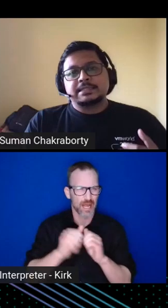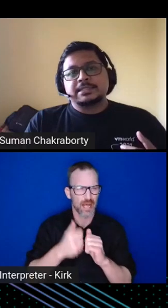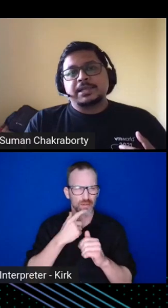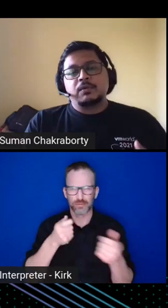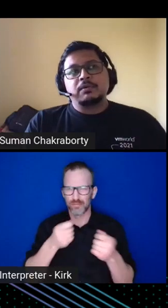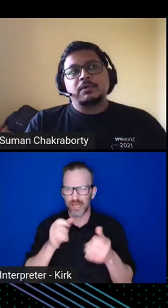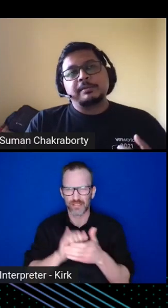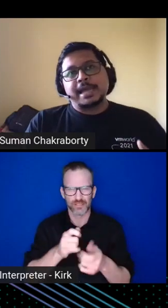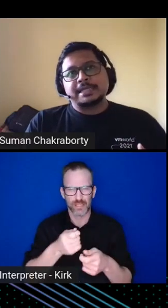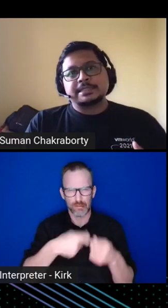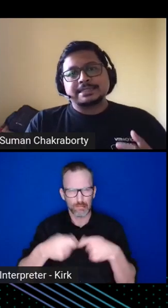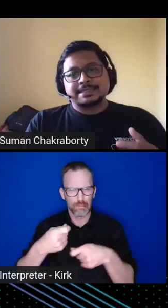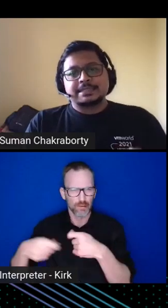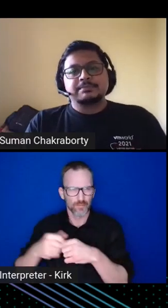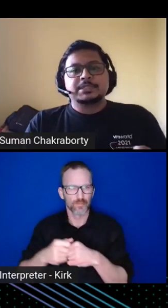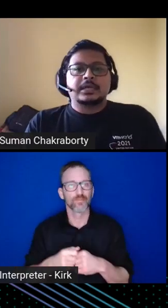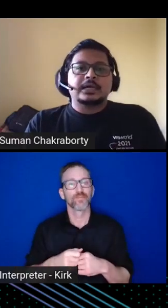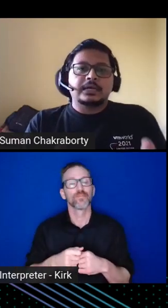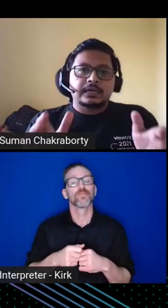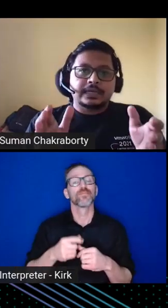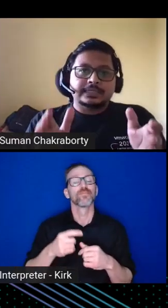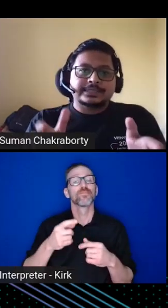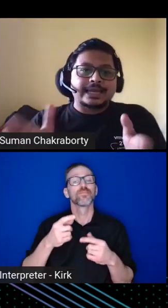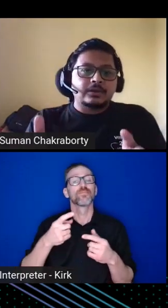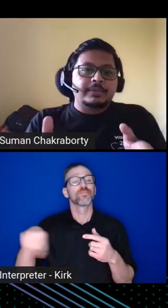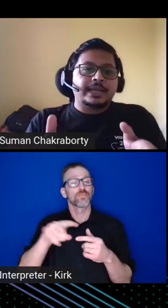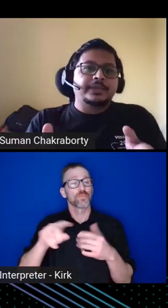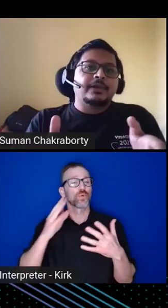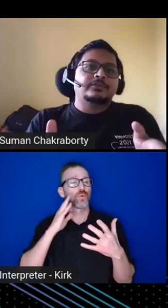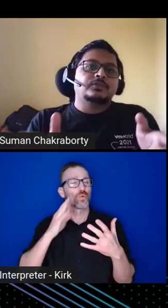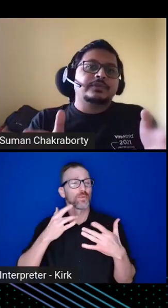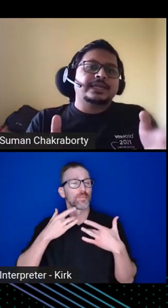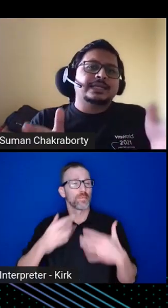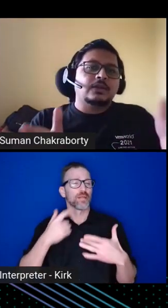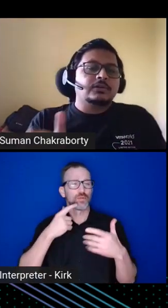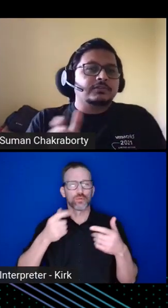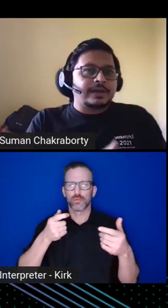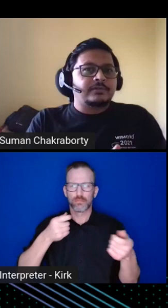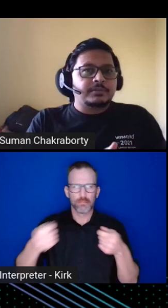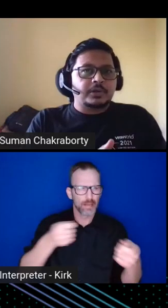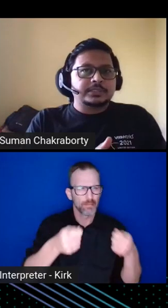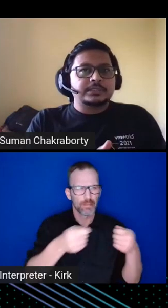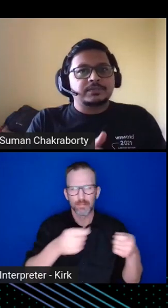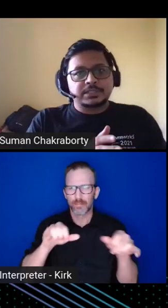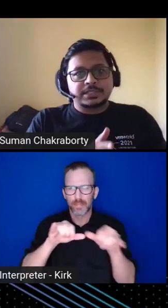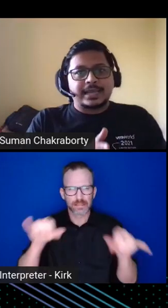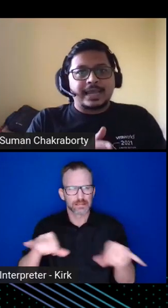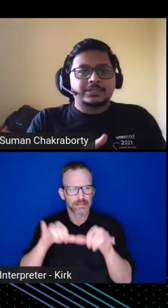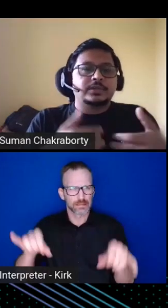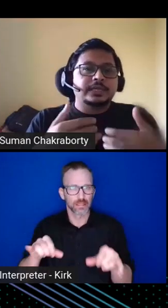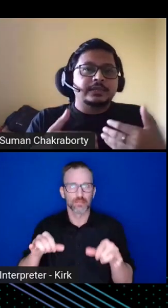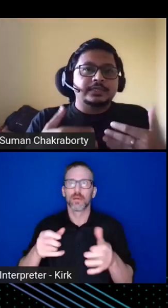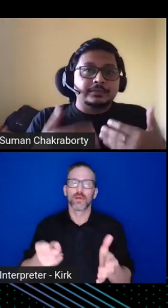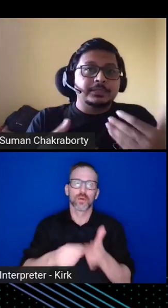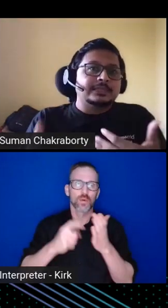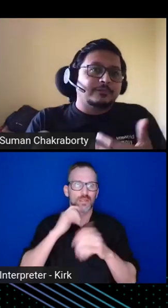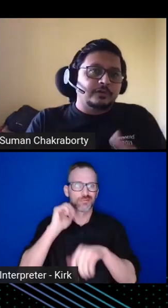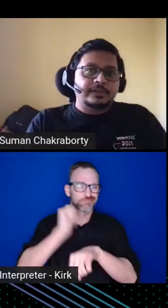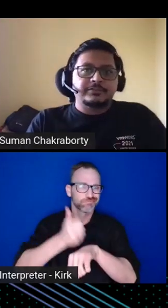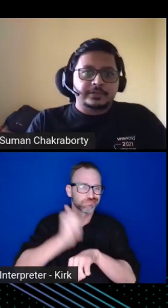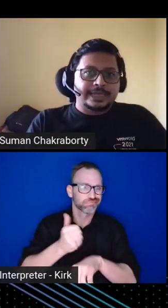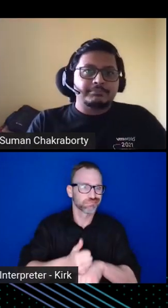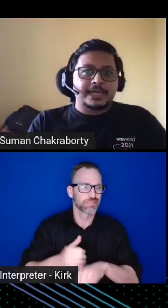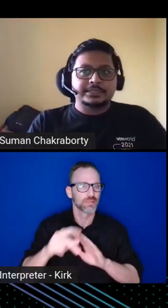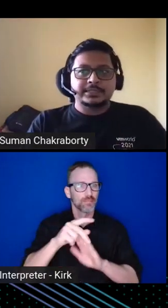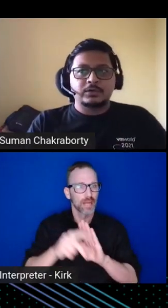that since you will be managing systems in a standalone manner, you have to create a lot of firewall policies, which actually doubles up